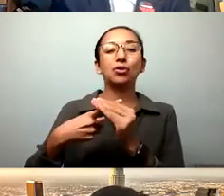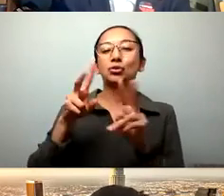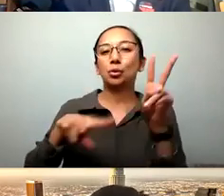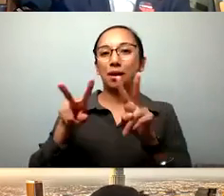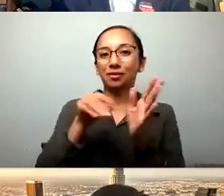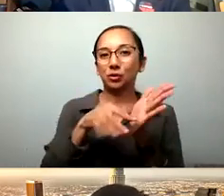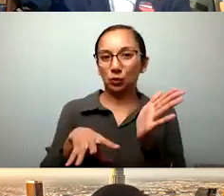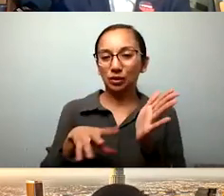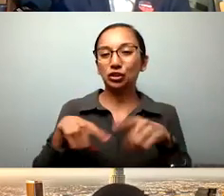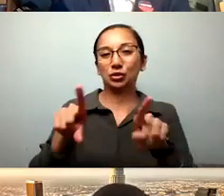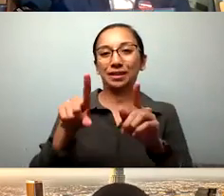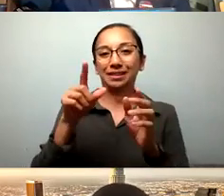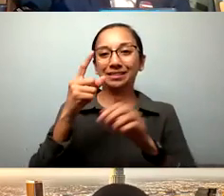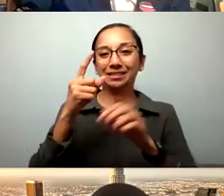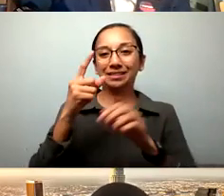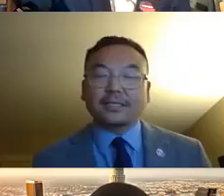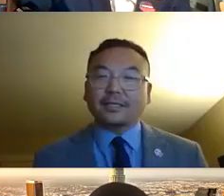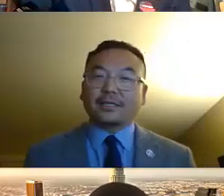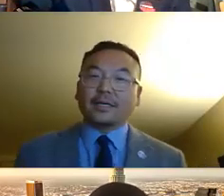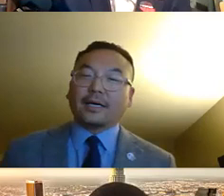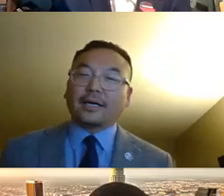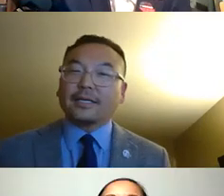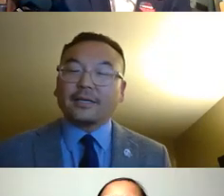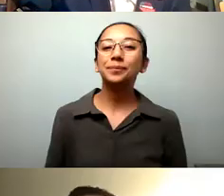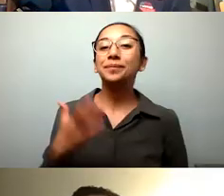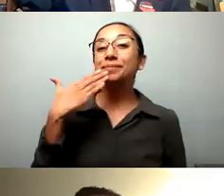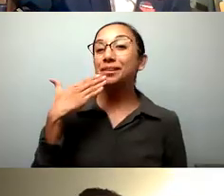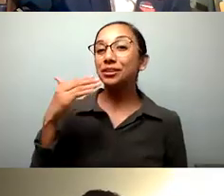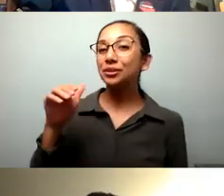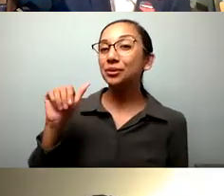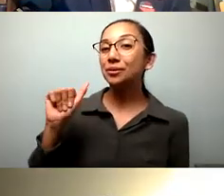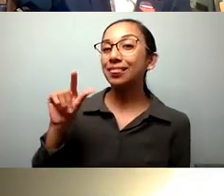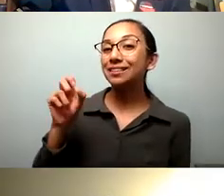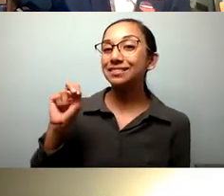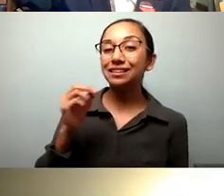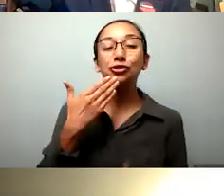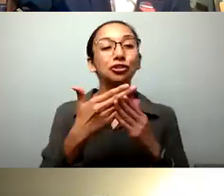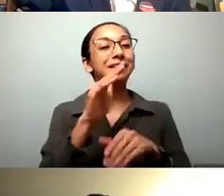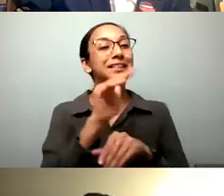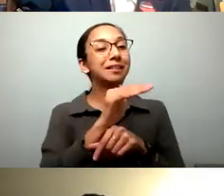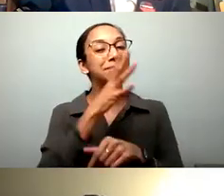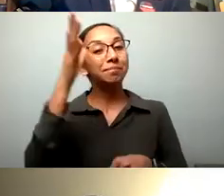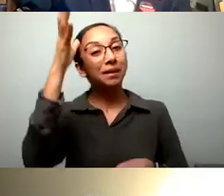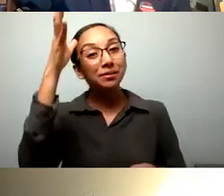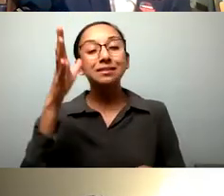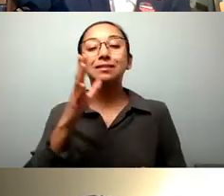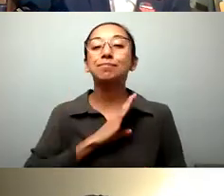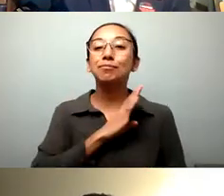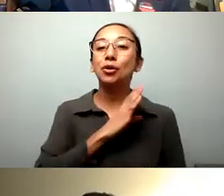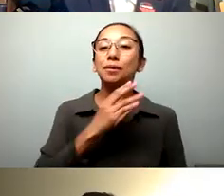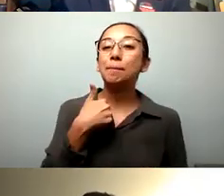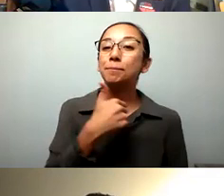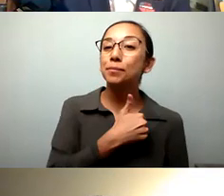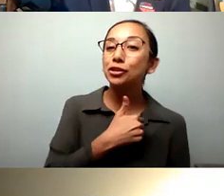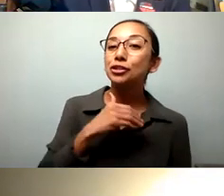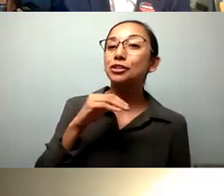John. Thanks, Allison. Good evening, parents. Board Member Schmerelson, Board Member Goldberg, thank